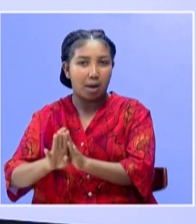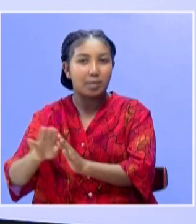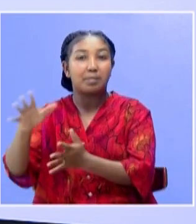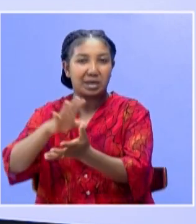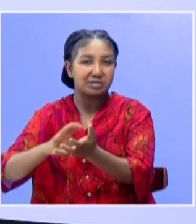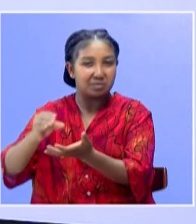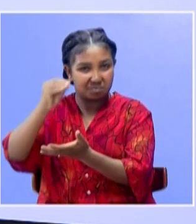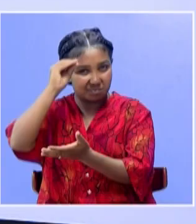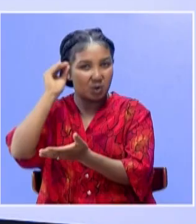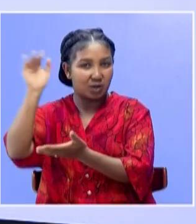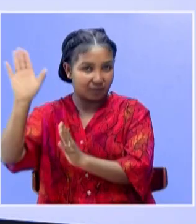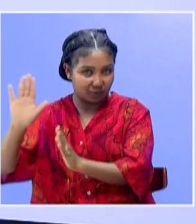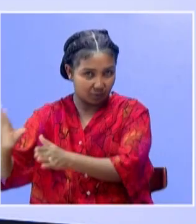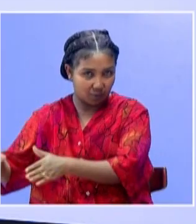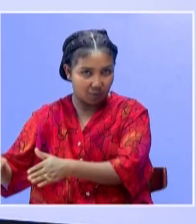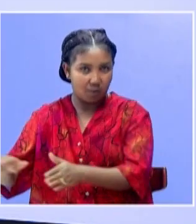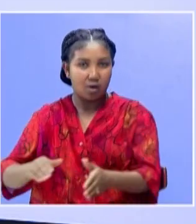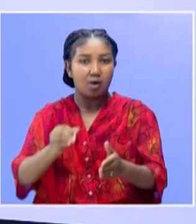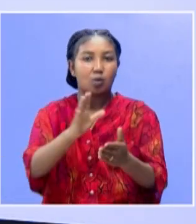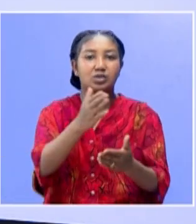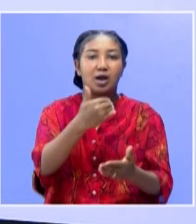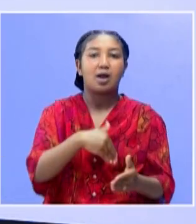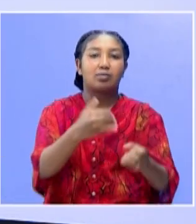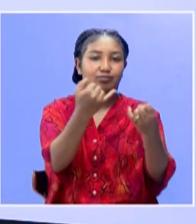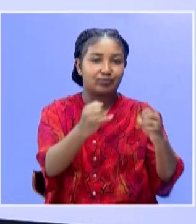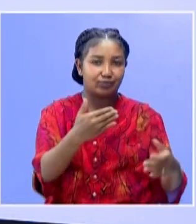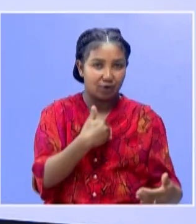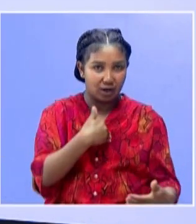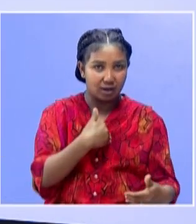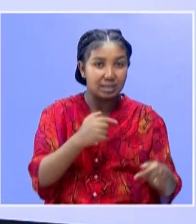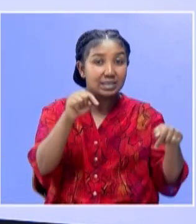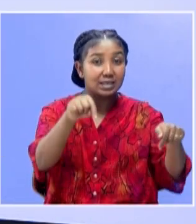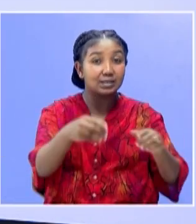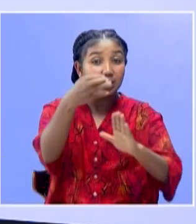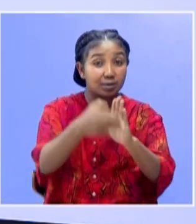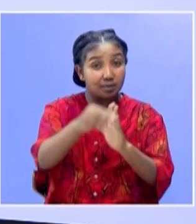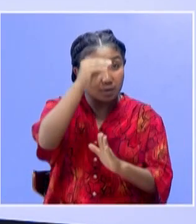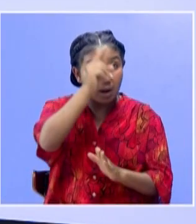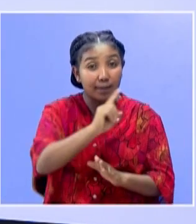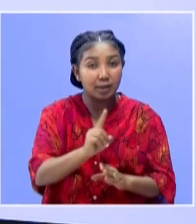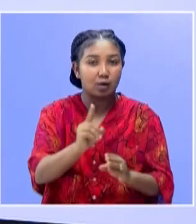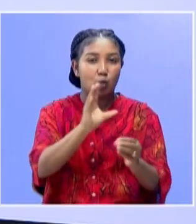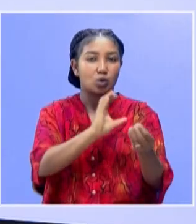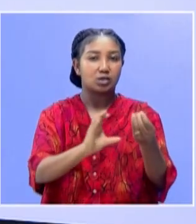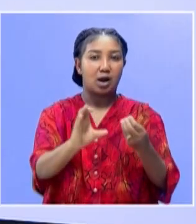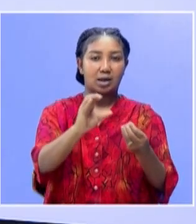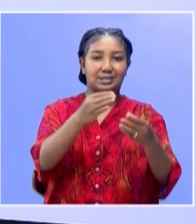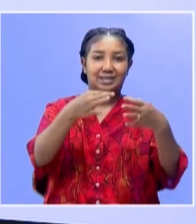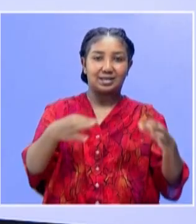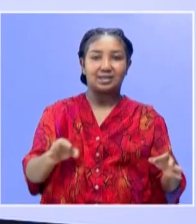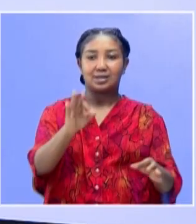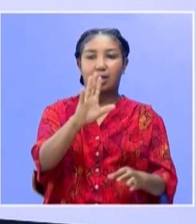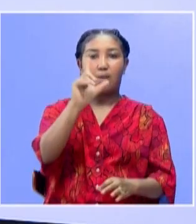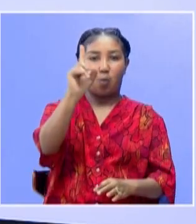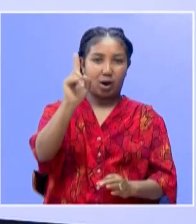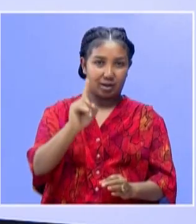mixed conditionals. So conditionals are categorized. For this chapter, we start with conditional sentence